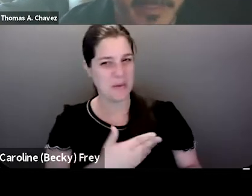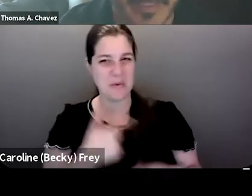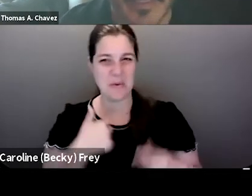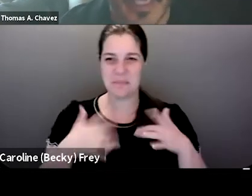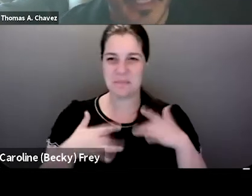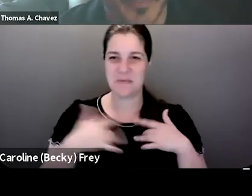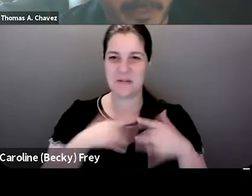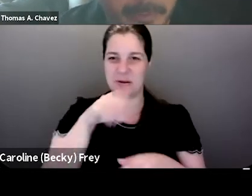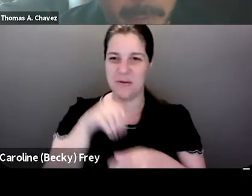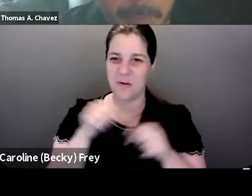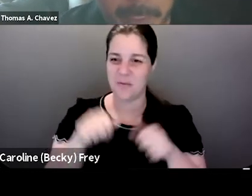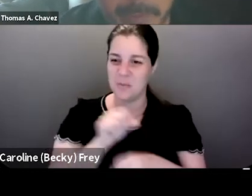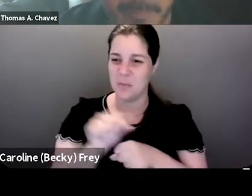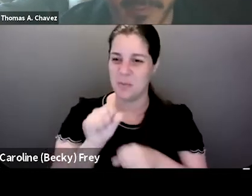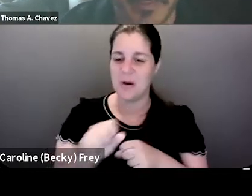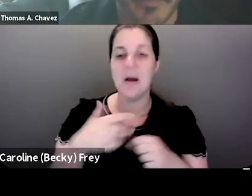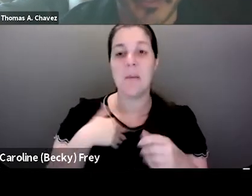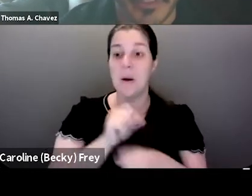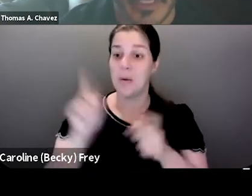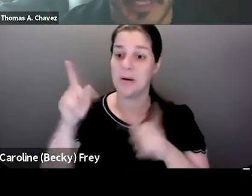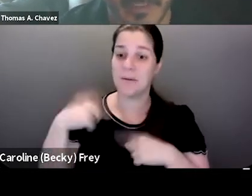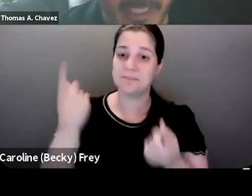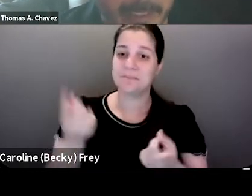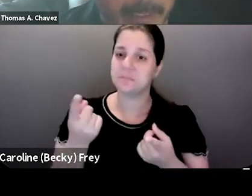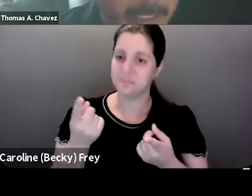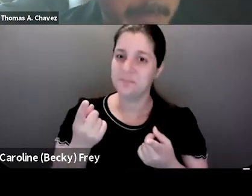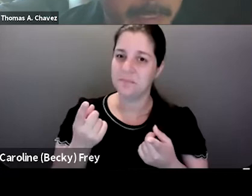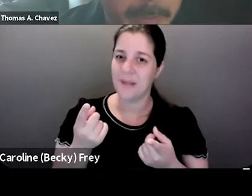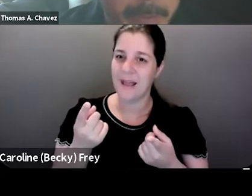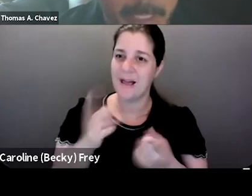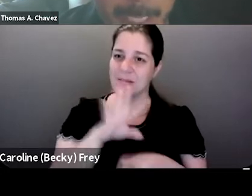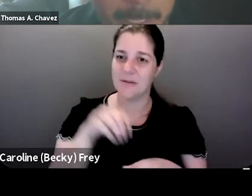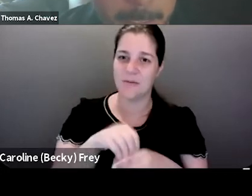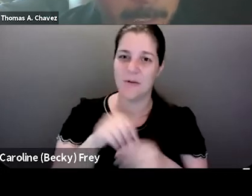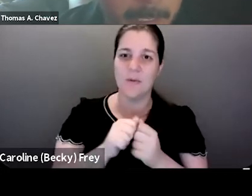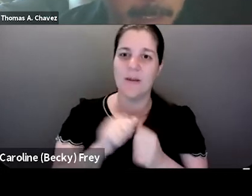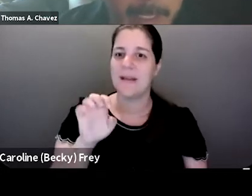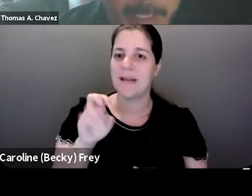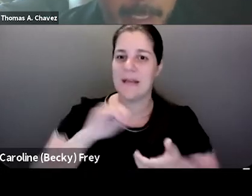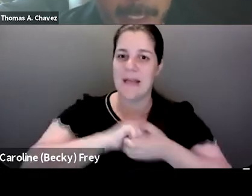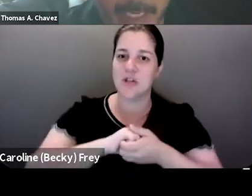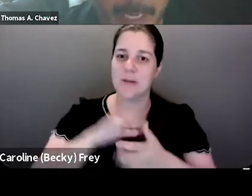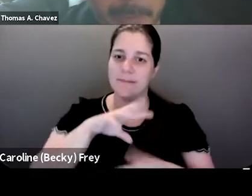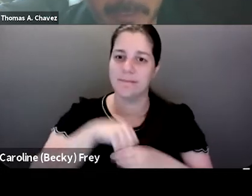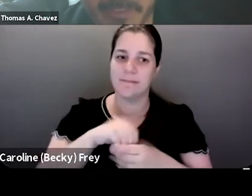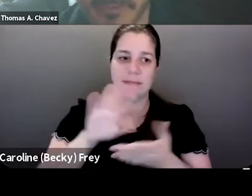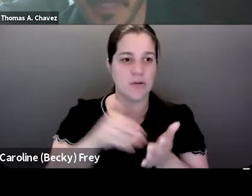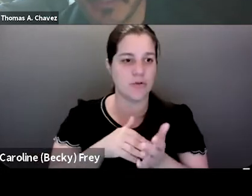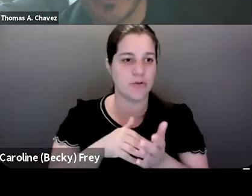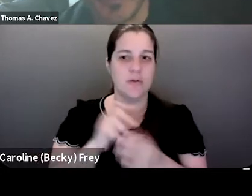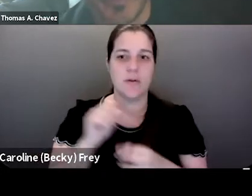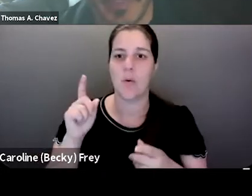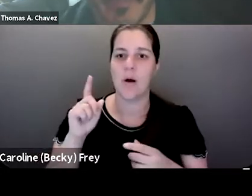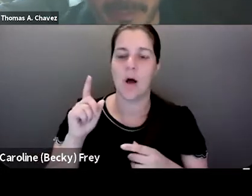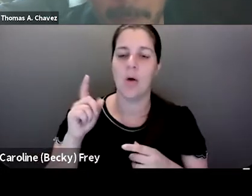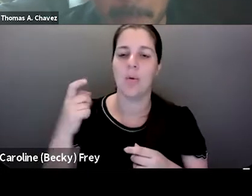work has been supported through the Transdisciplinary Research, Equity, and Engagement Center. Next slide. The TREE Center's mission